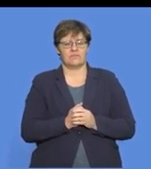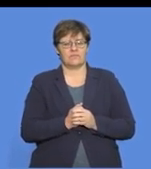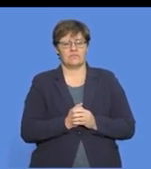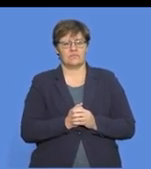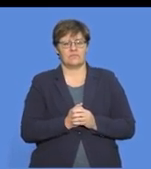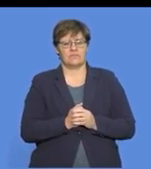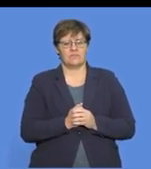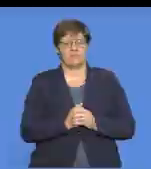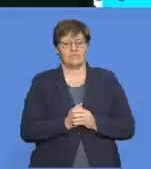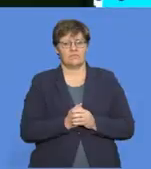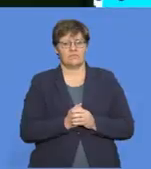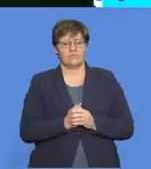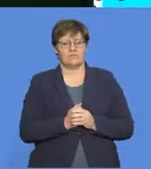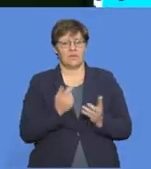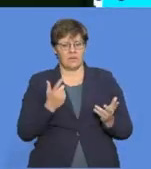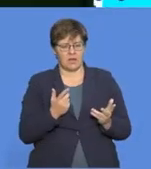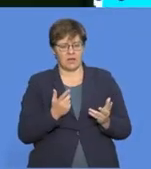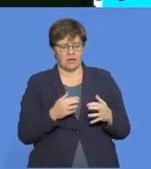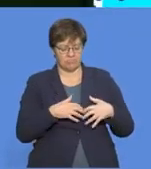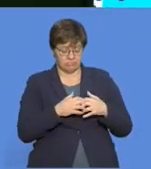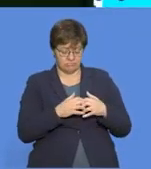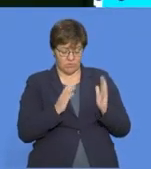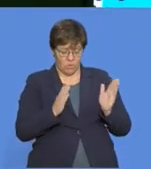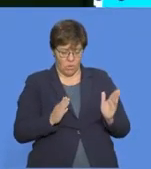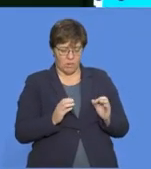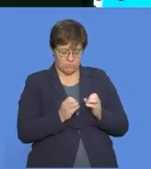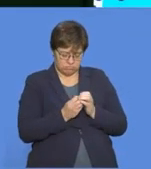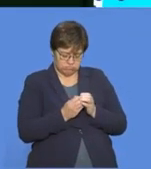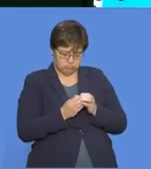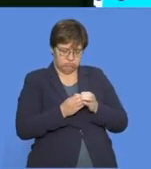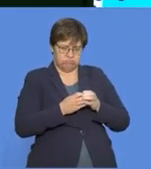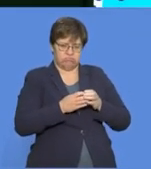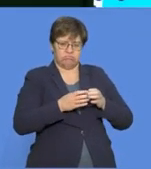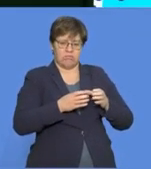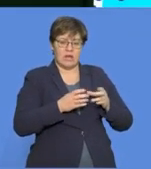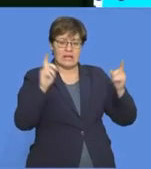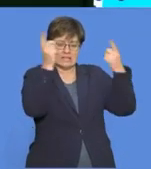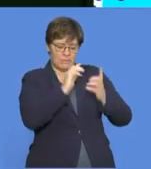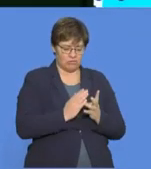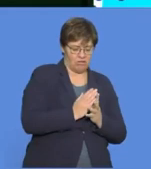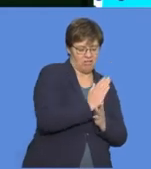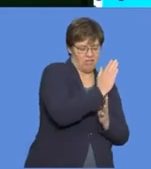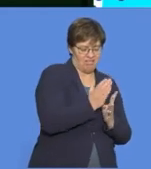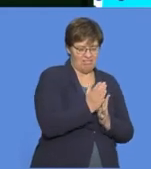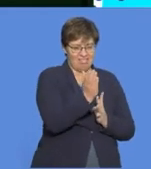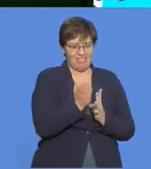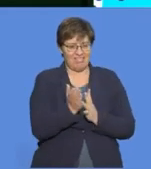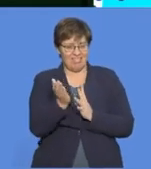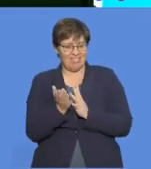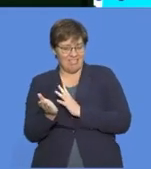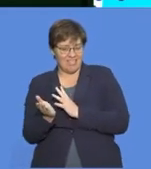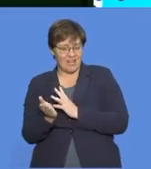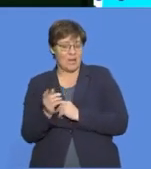they grow up. They become specialized and they become what we